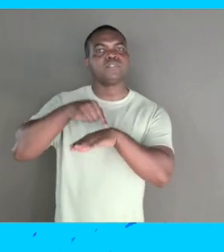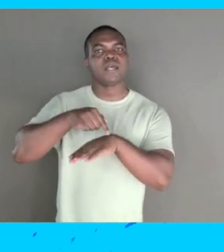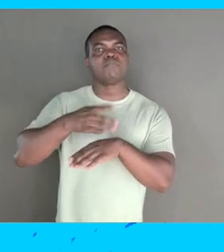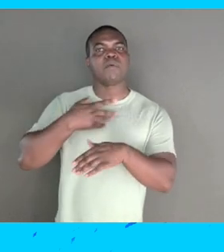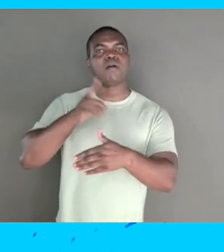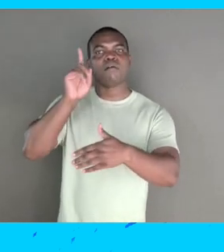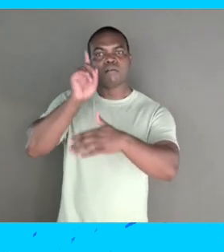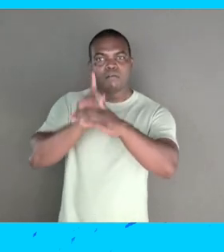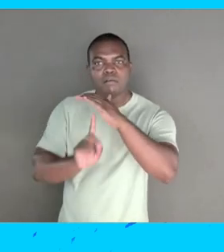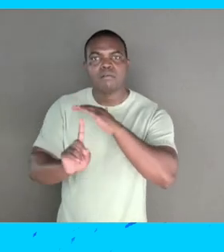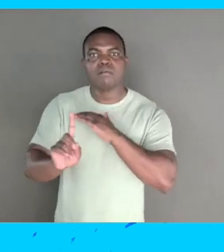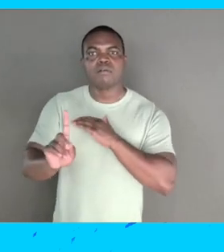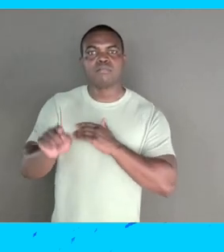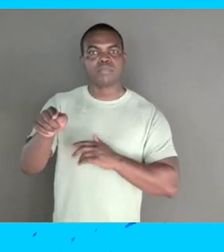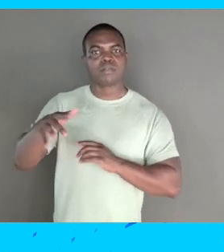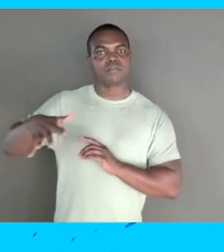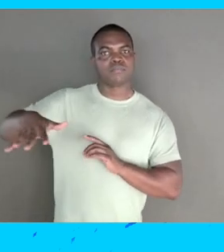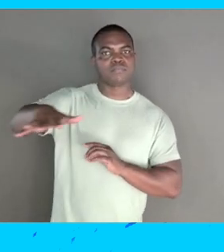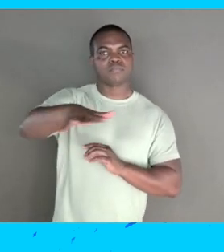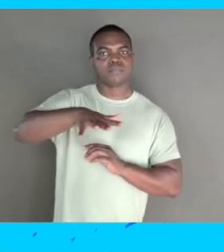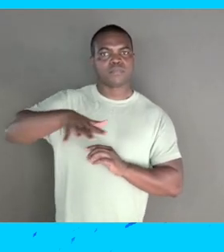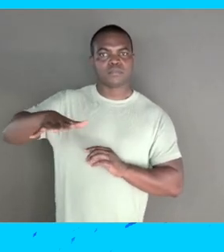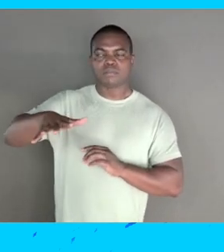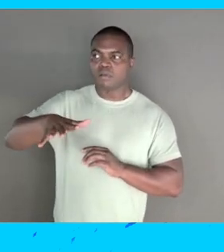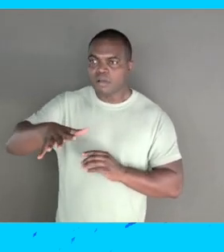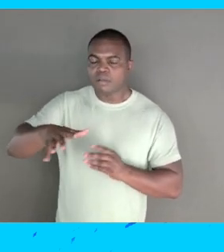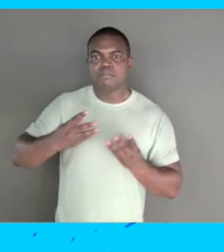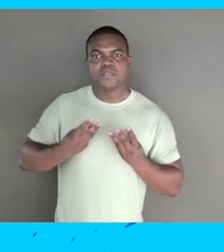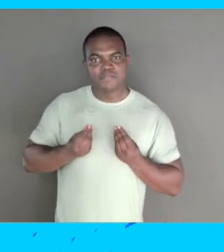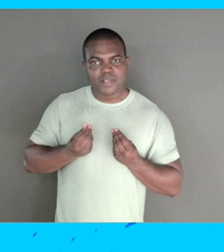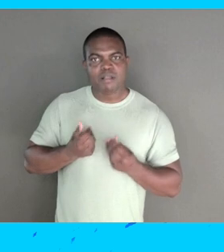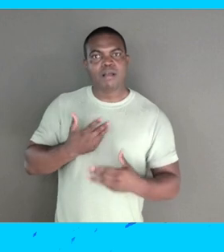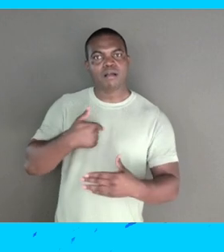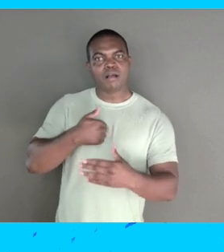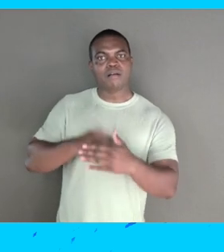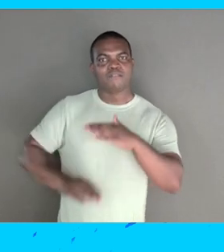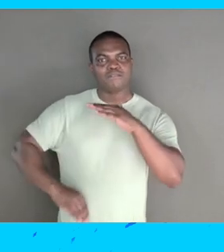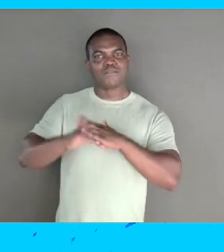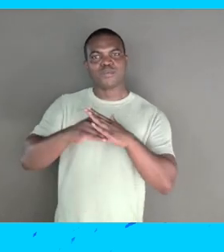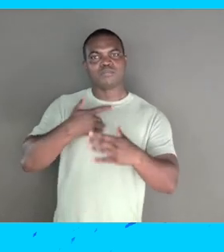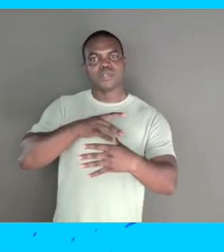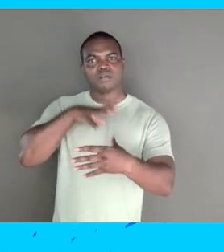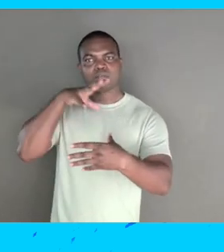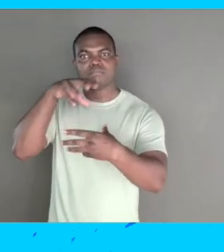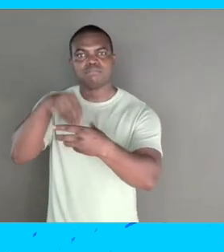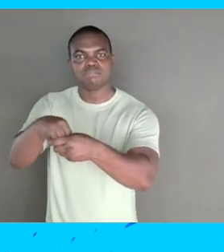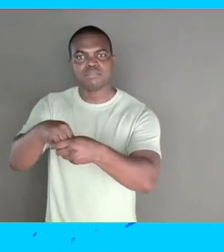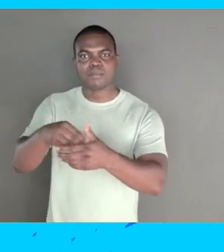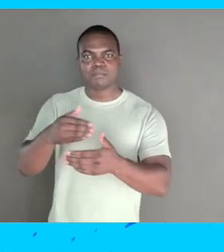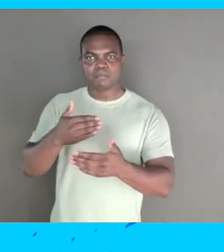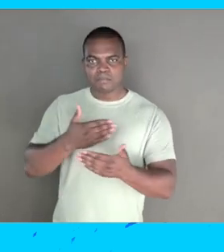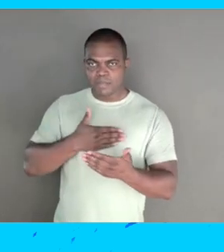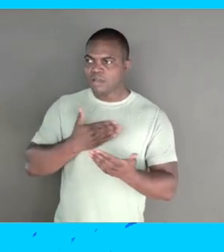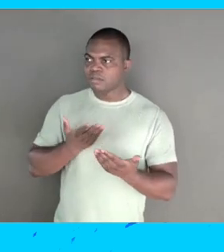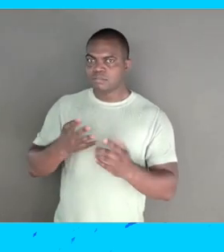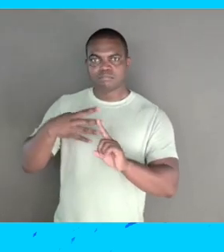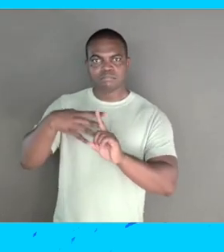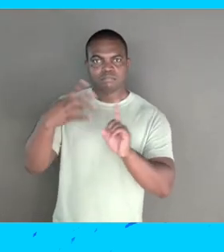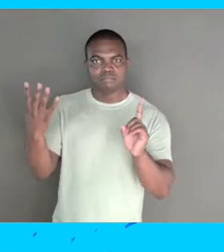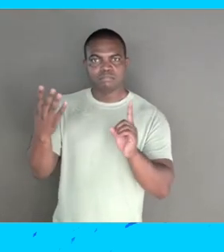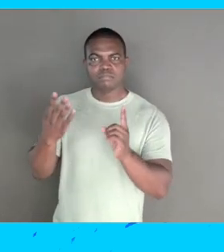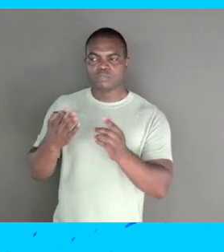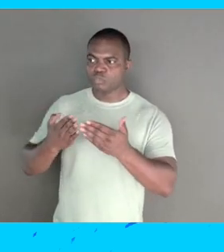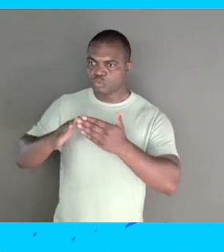a full inclusion and balance within the LGBTQI community, in enlightenment of the fact that